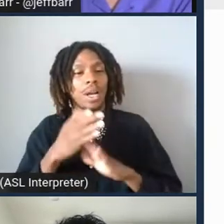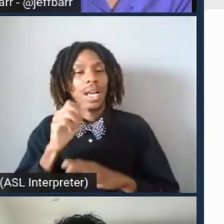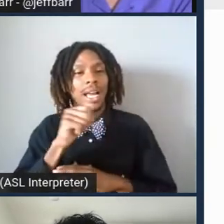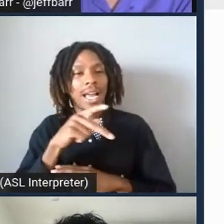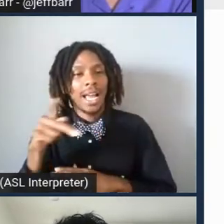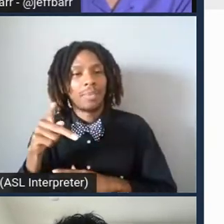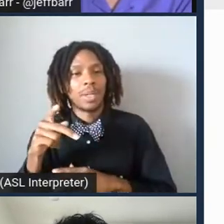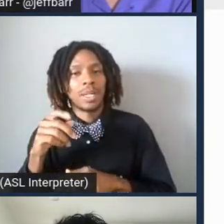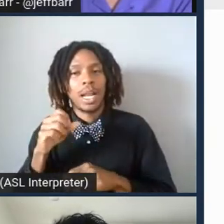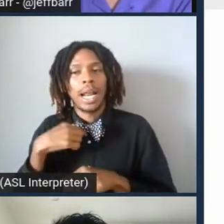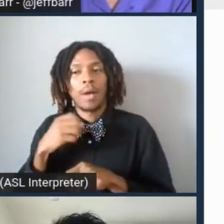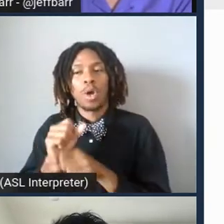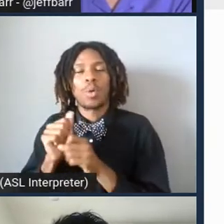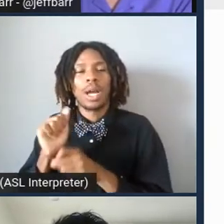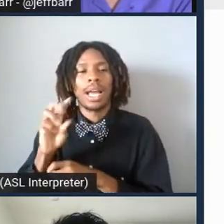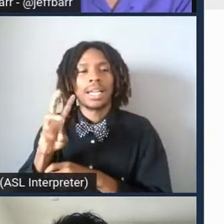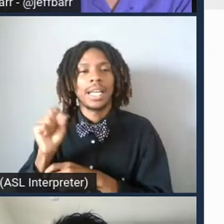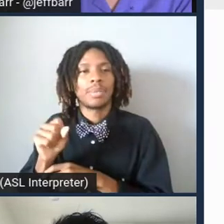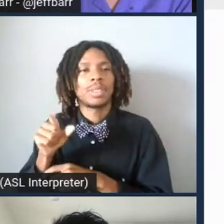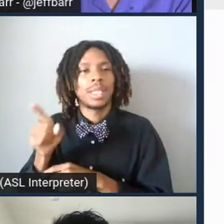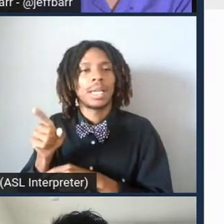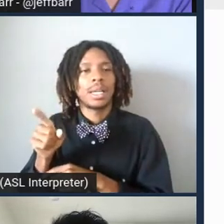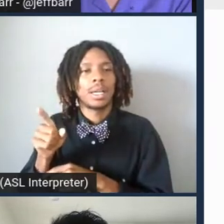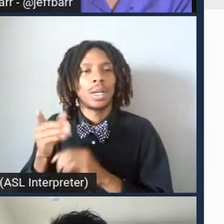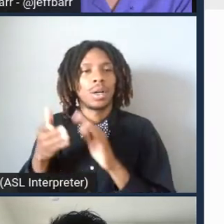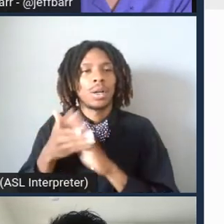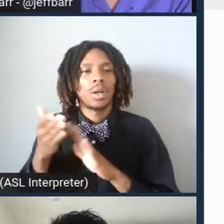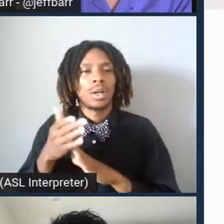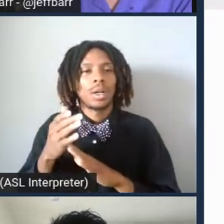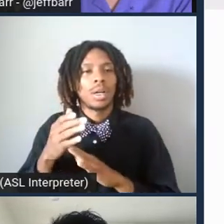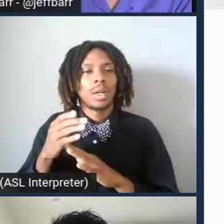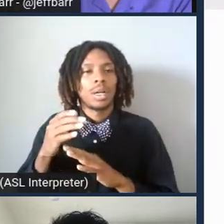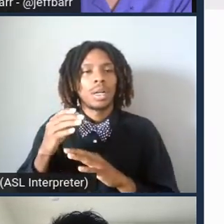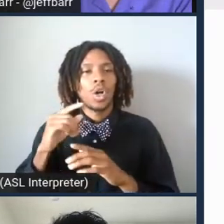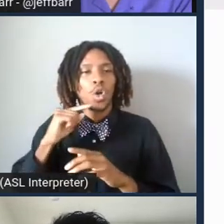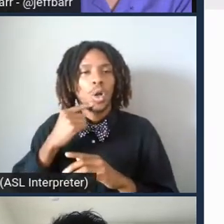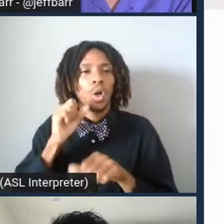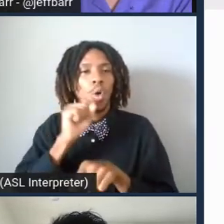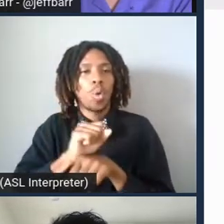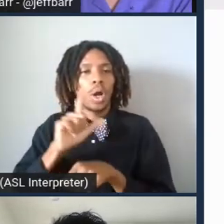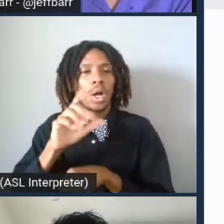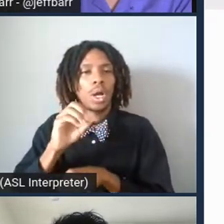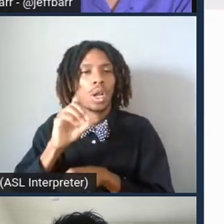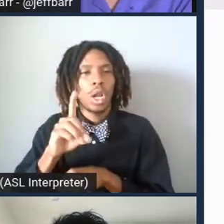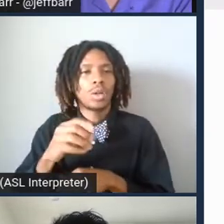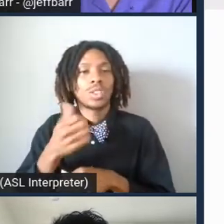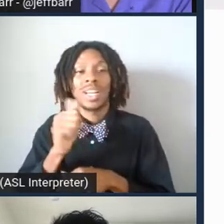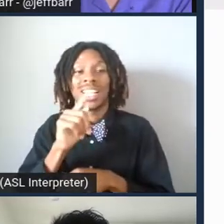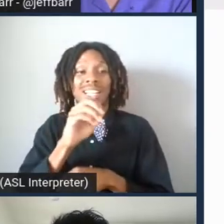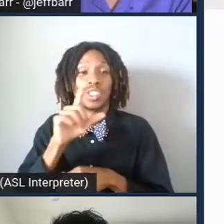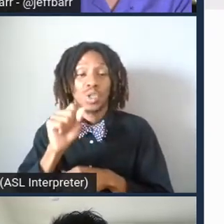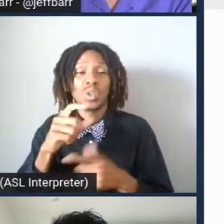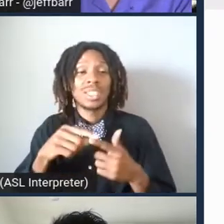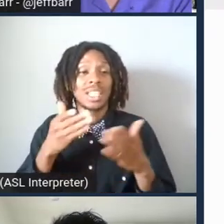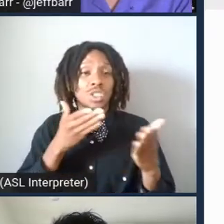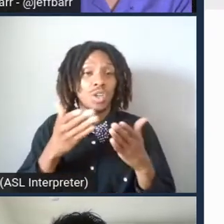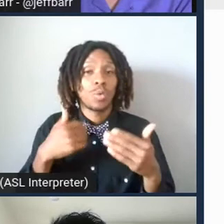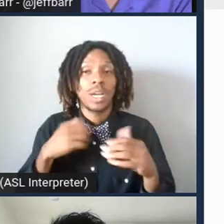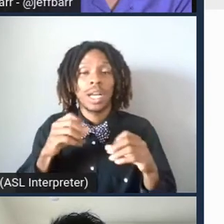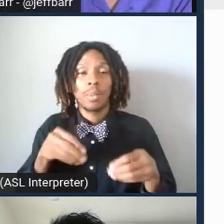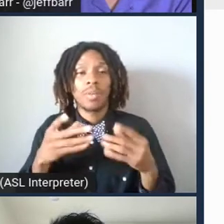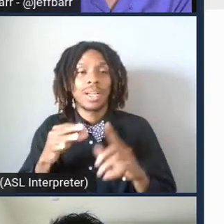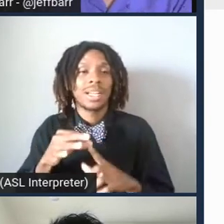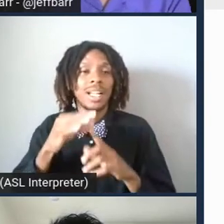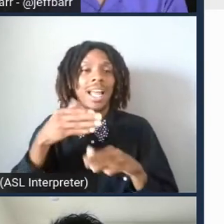on AWS are running mission critical workloads, mm-hmm. and any tools and services that we can provide, especially